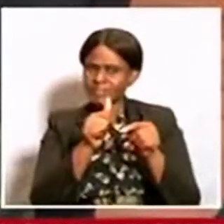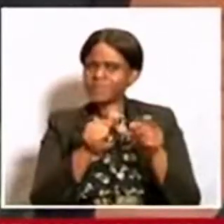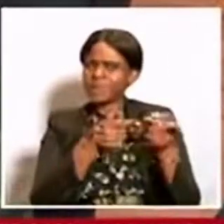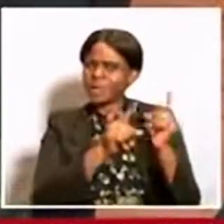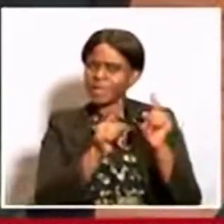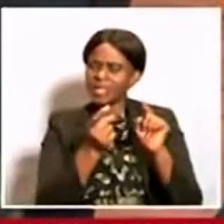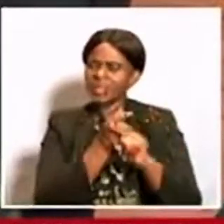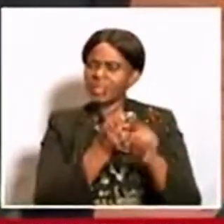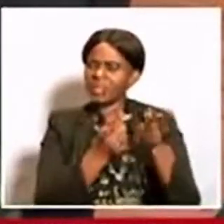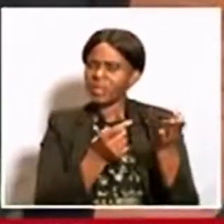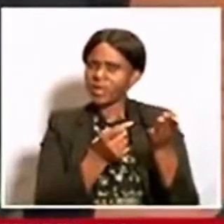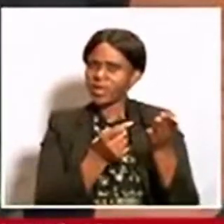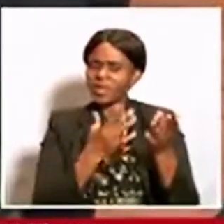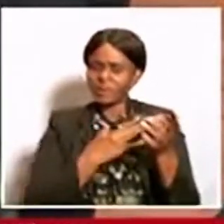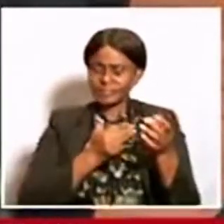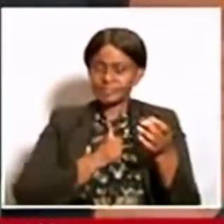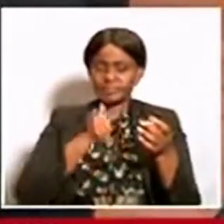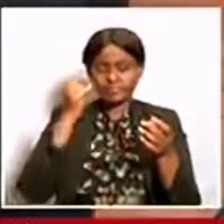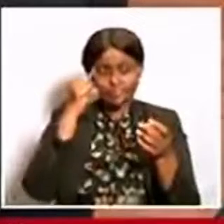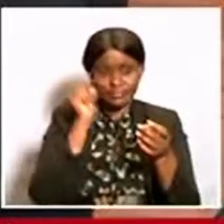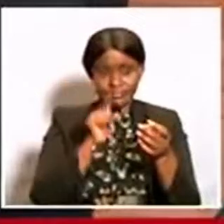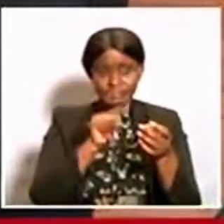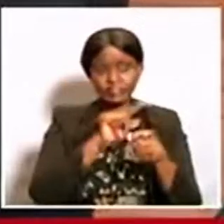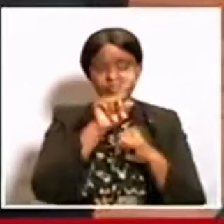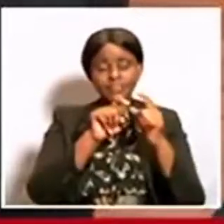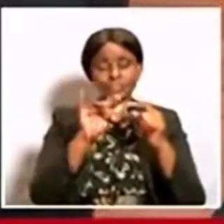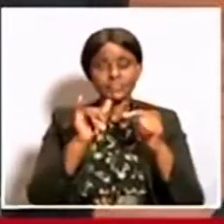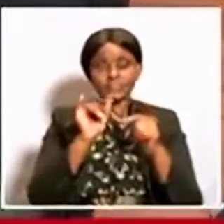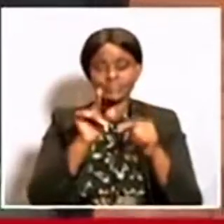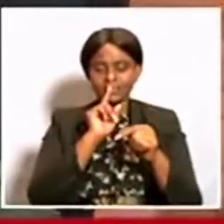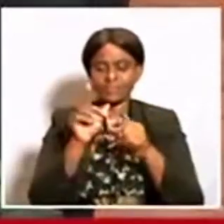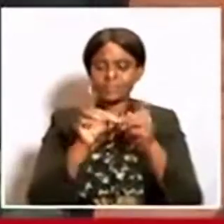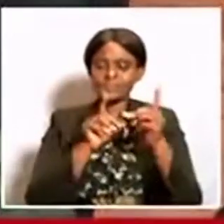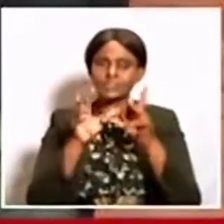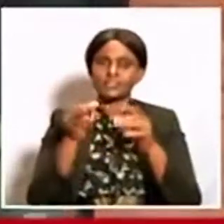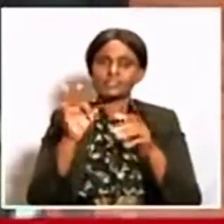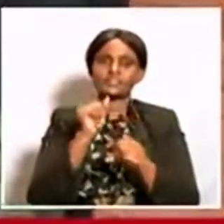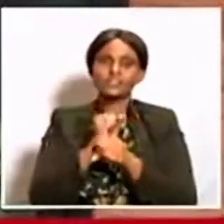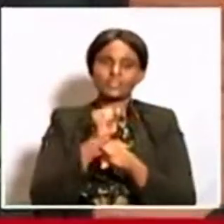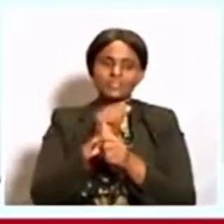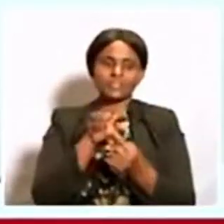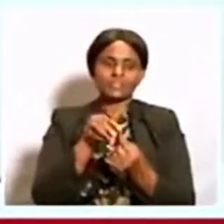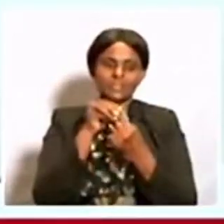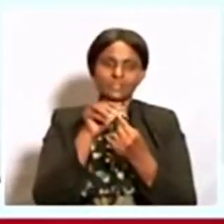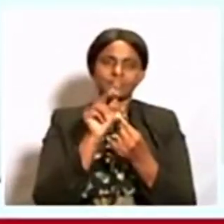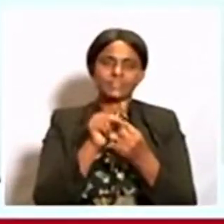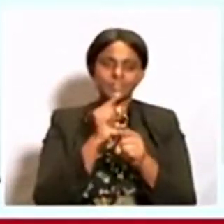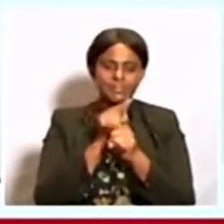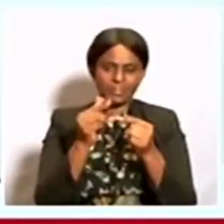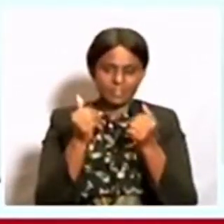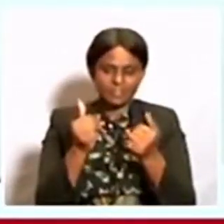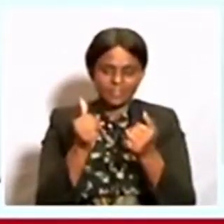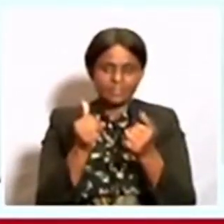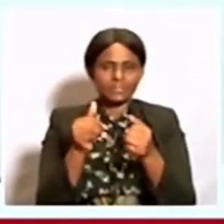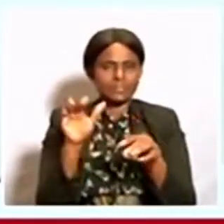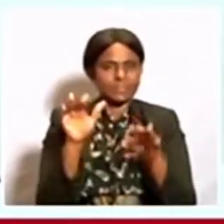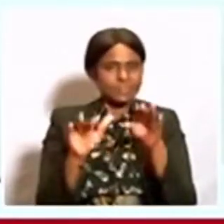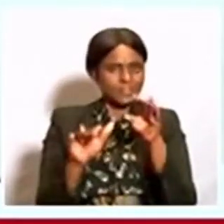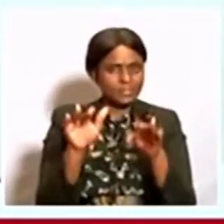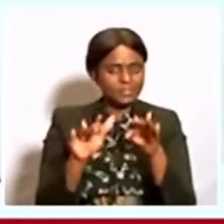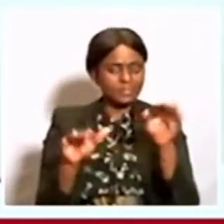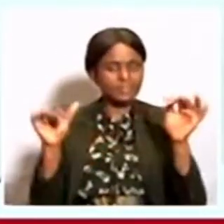it? I thought that was the question. Yes. Director of Works, specifically just the balance.